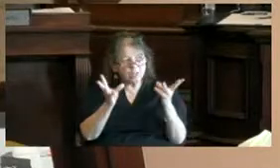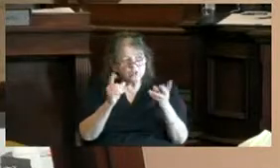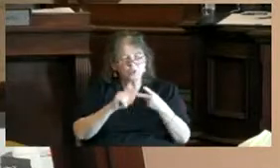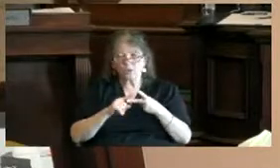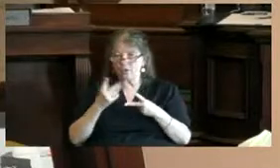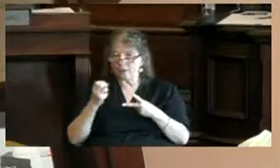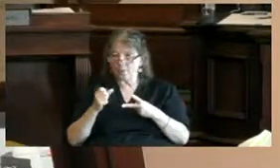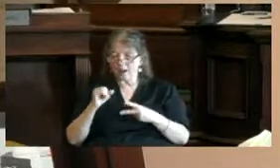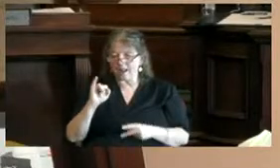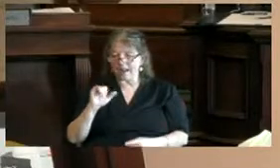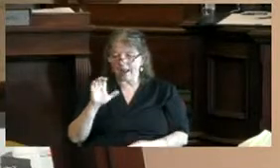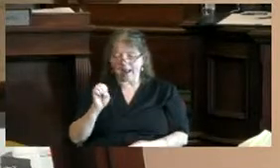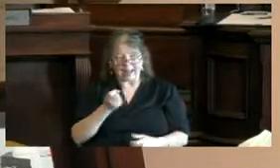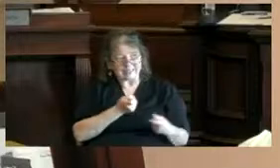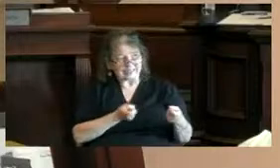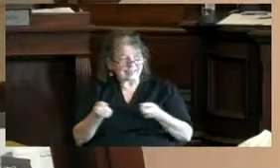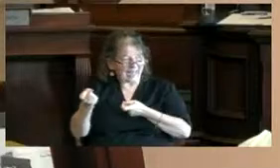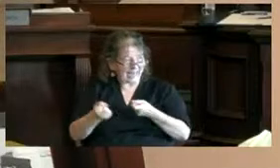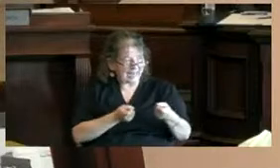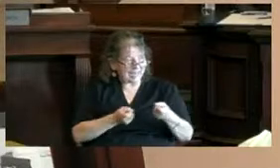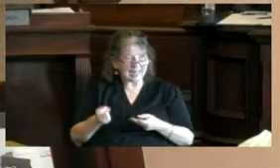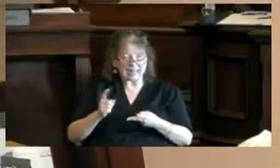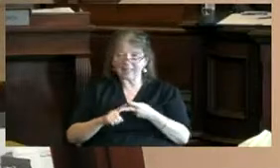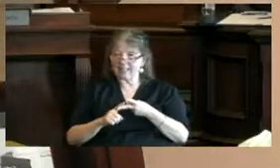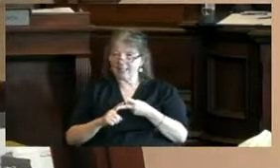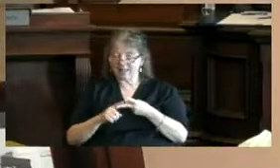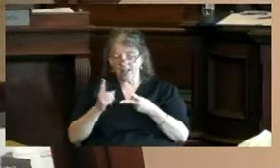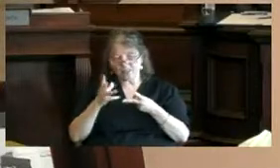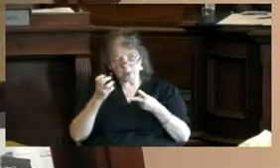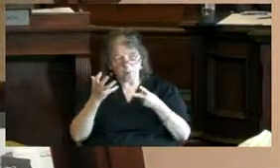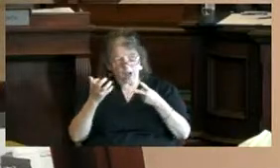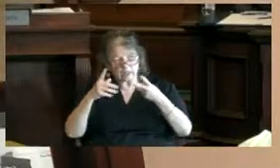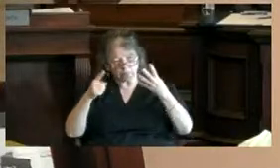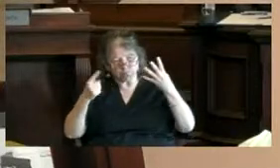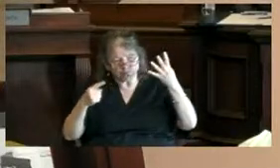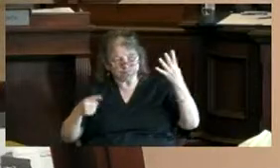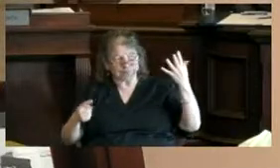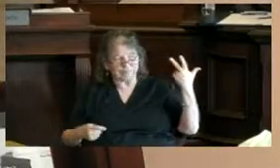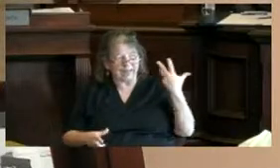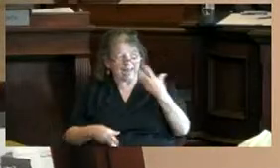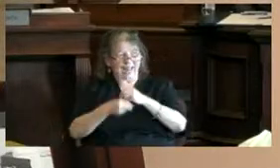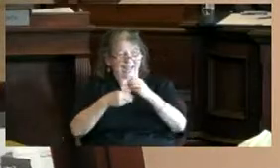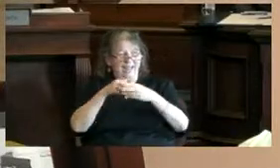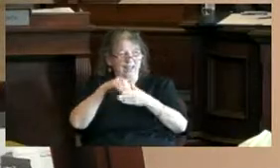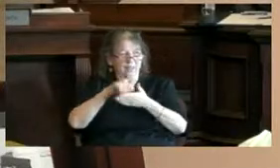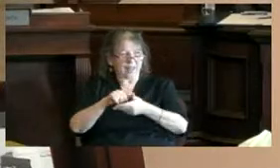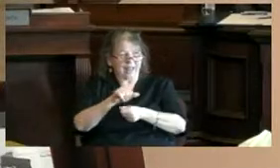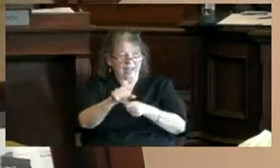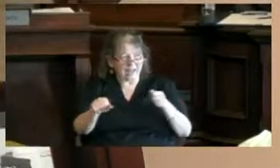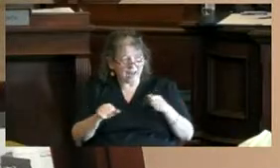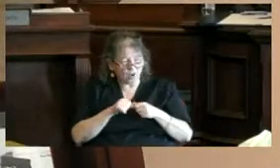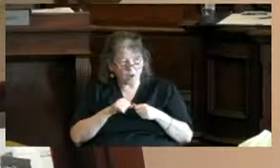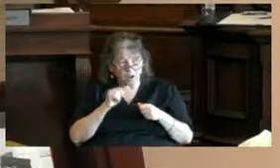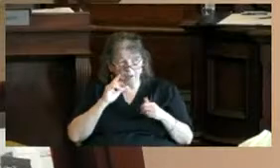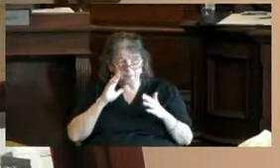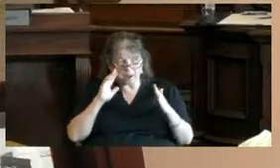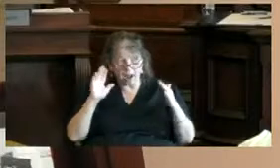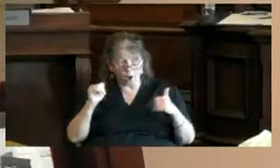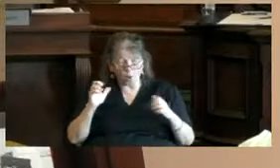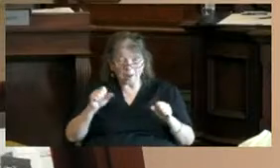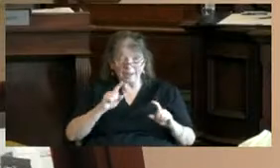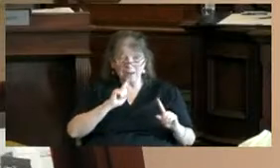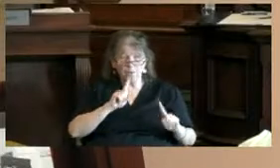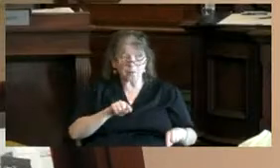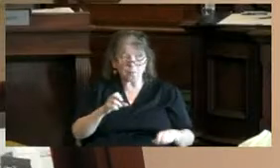in return to the area. They wanted a lot of things there, and it's my hope that I could get a report